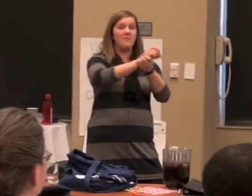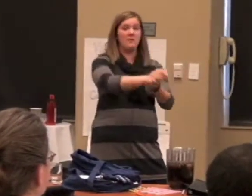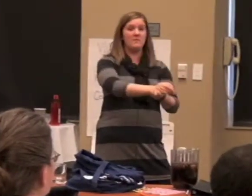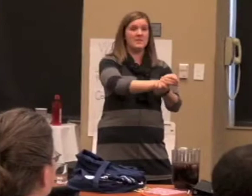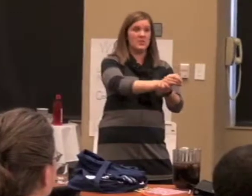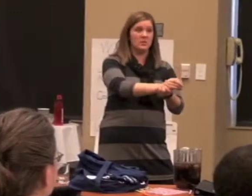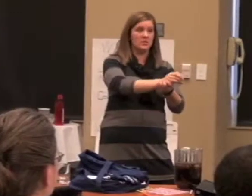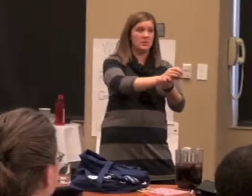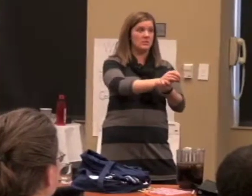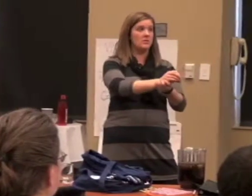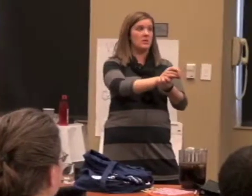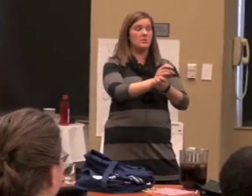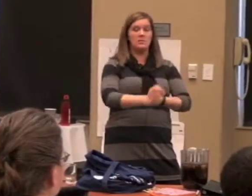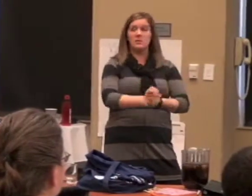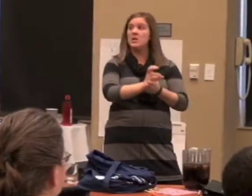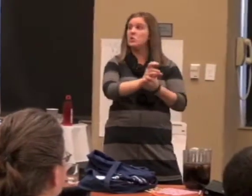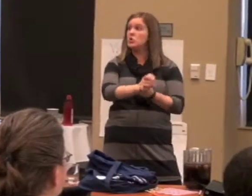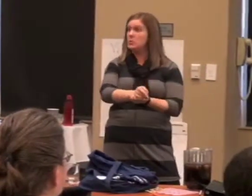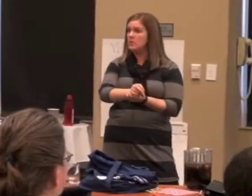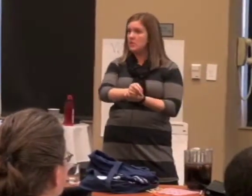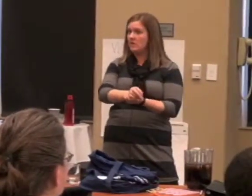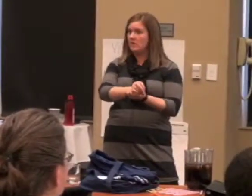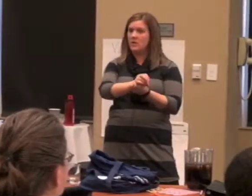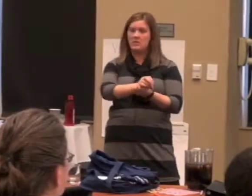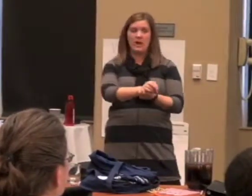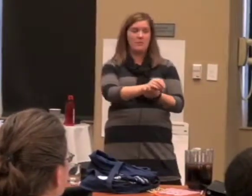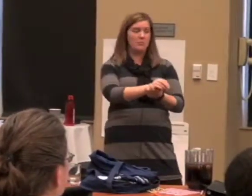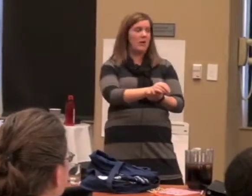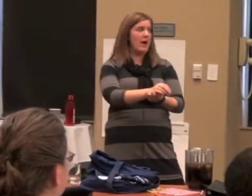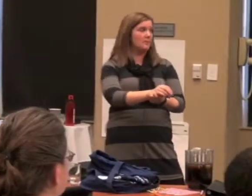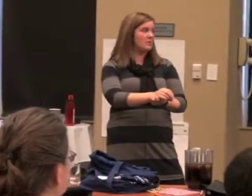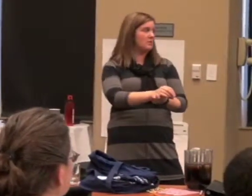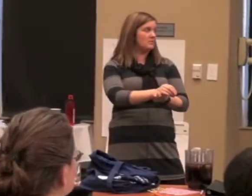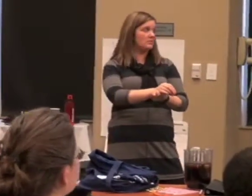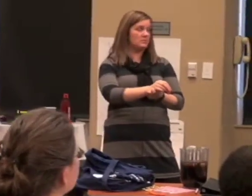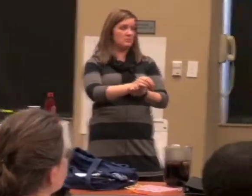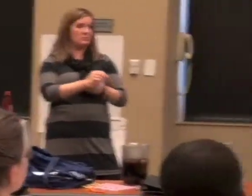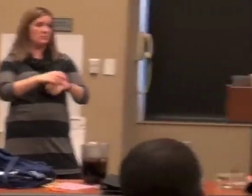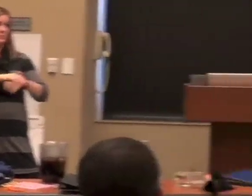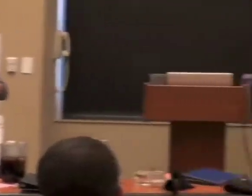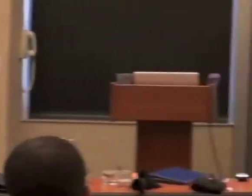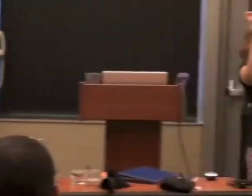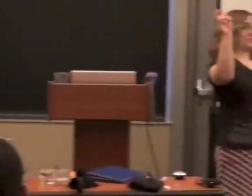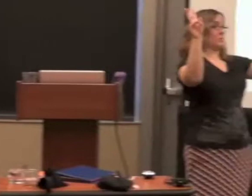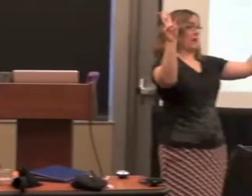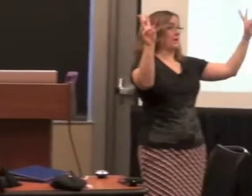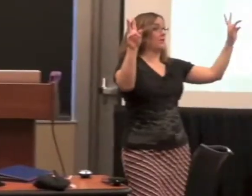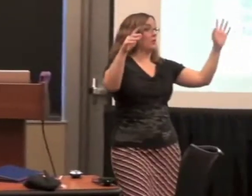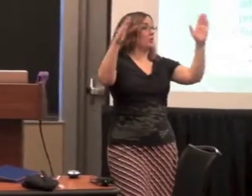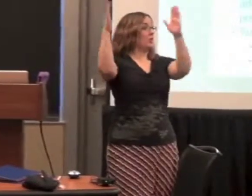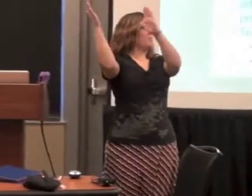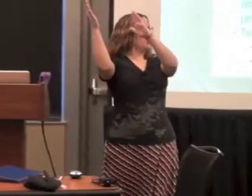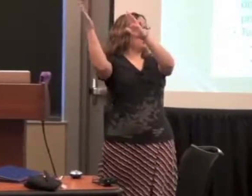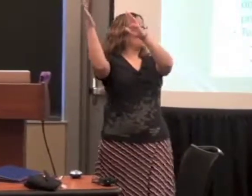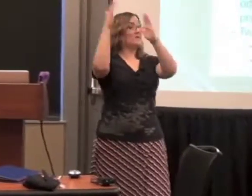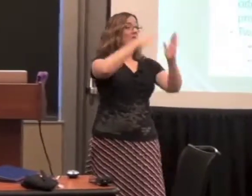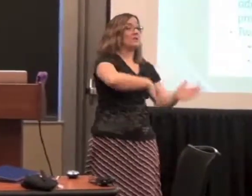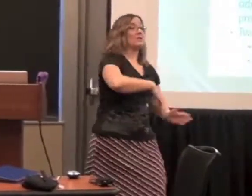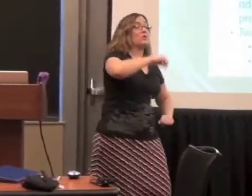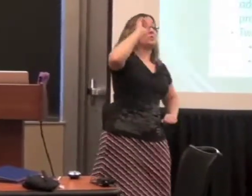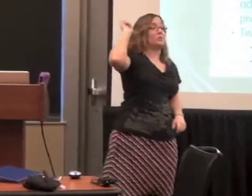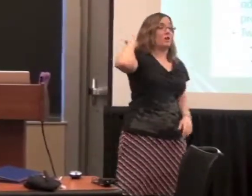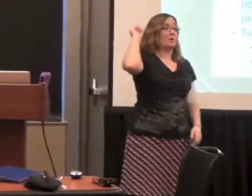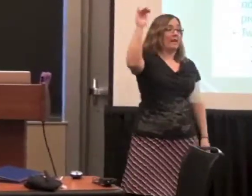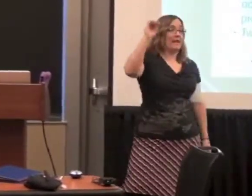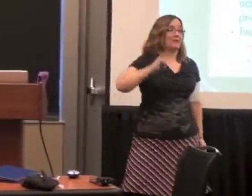hand, full physical seems to be the most intrusive type of prompt. We call that most, right? If you're doing a most to